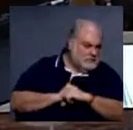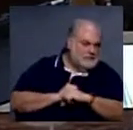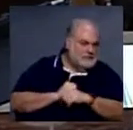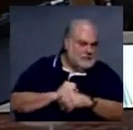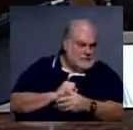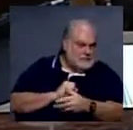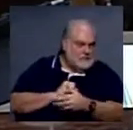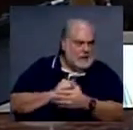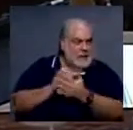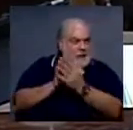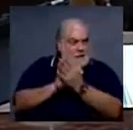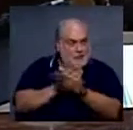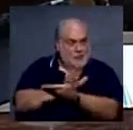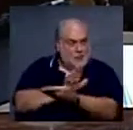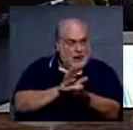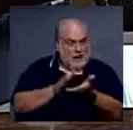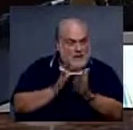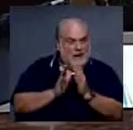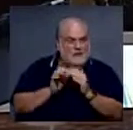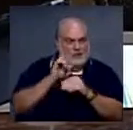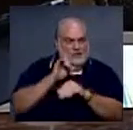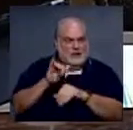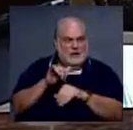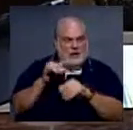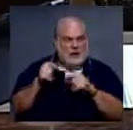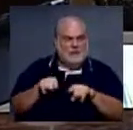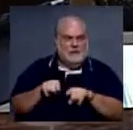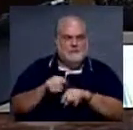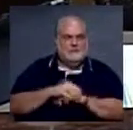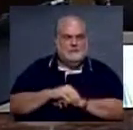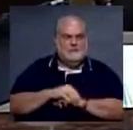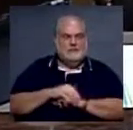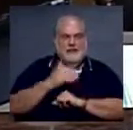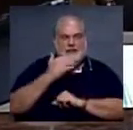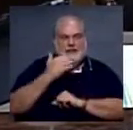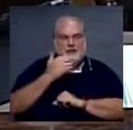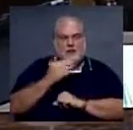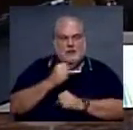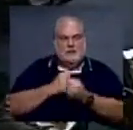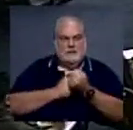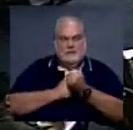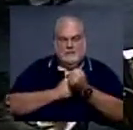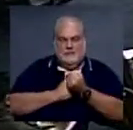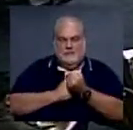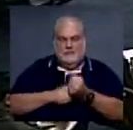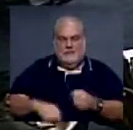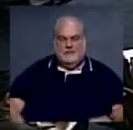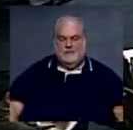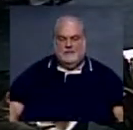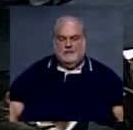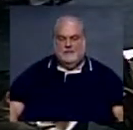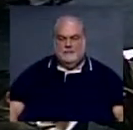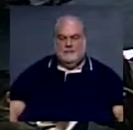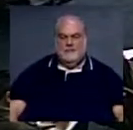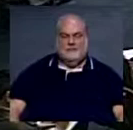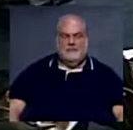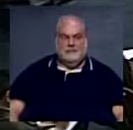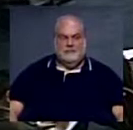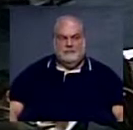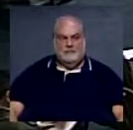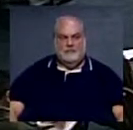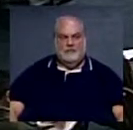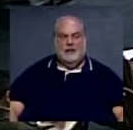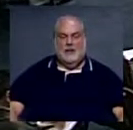But I'm asking you all to allow time for this to be studied. I appreciate your concern. So I'd like to make a motion to add this